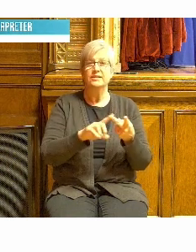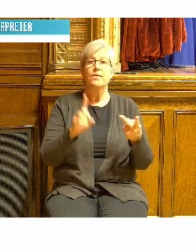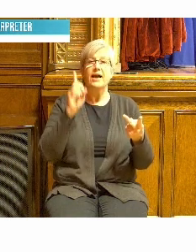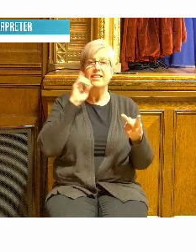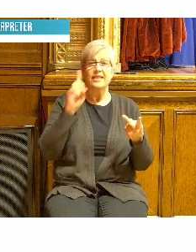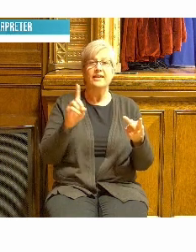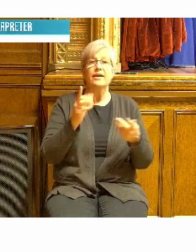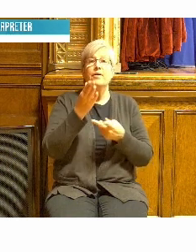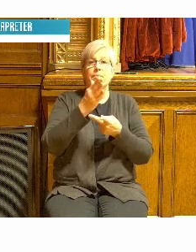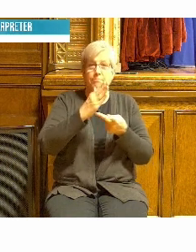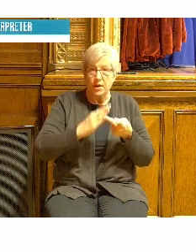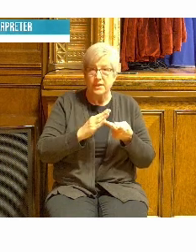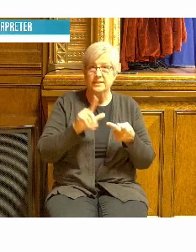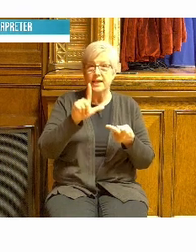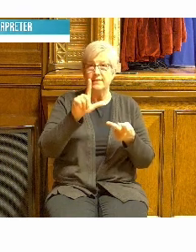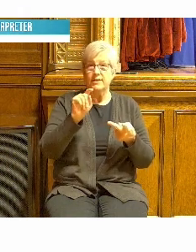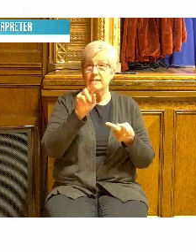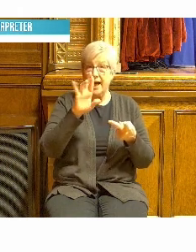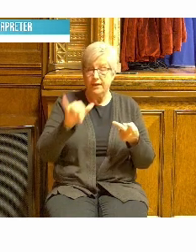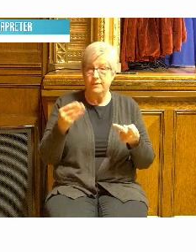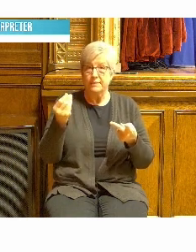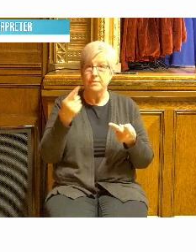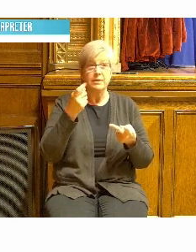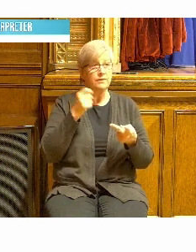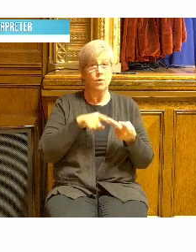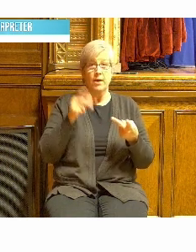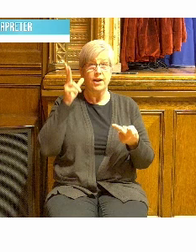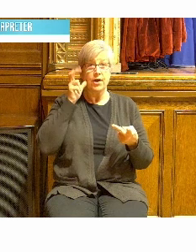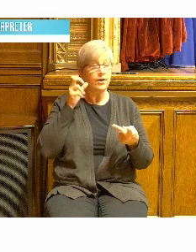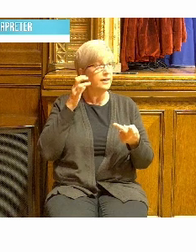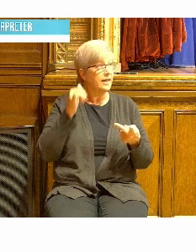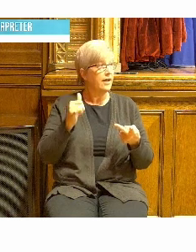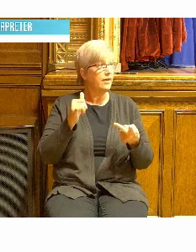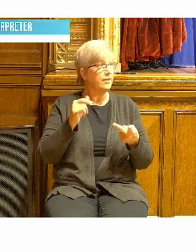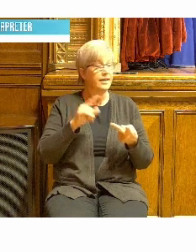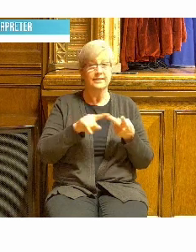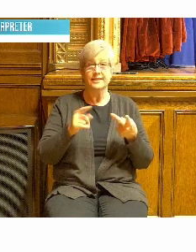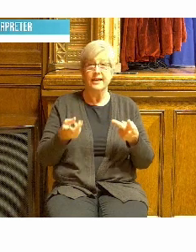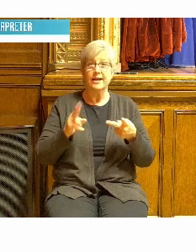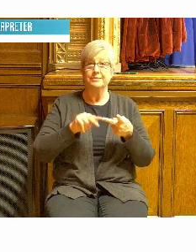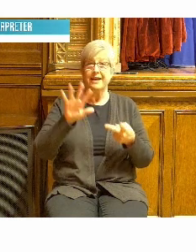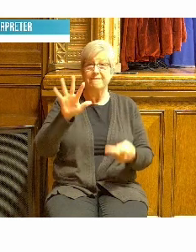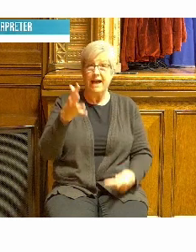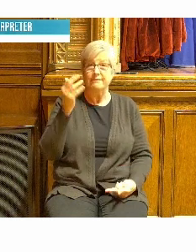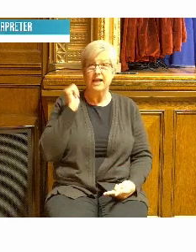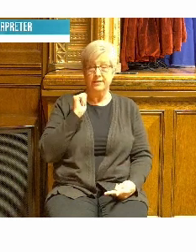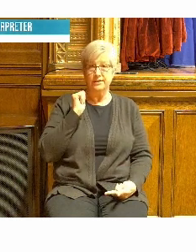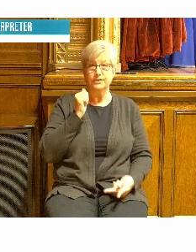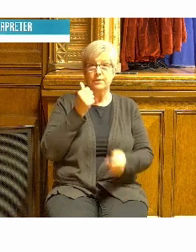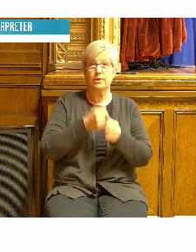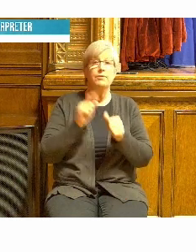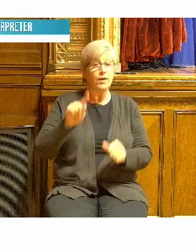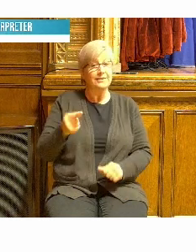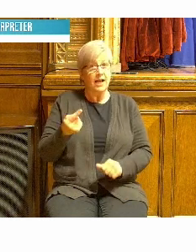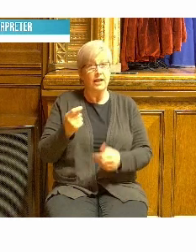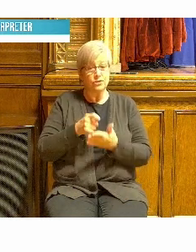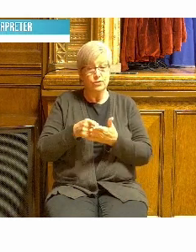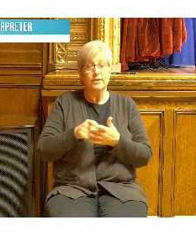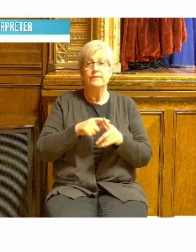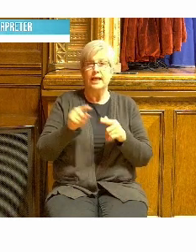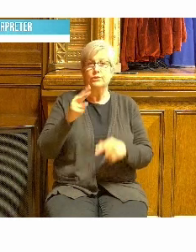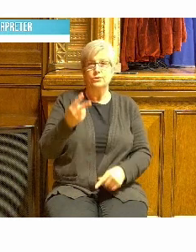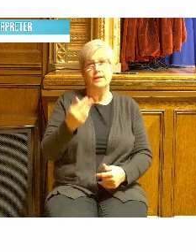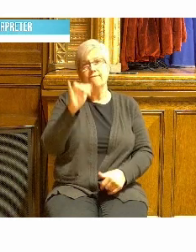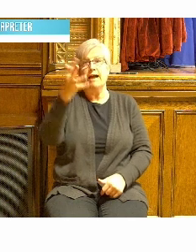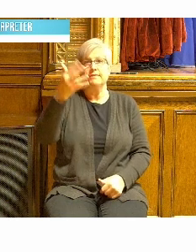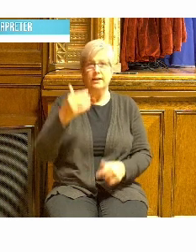a portion of that lottery, because from what I heard, now they're going to put it up to $5, per. Used to be $1 an ounce, $2, going to